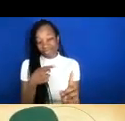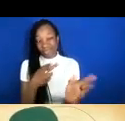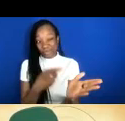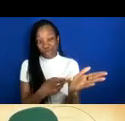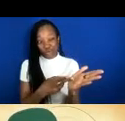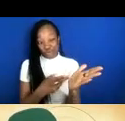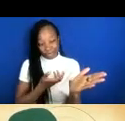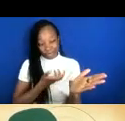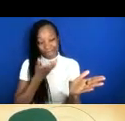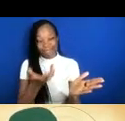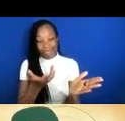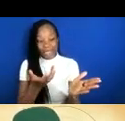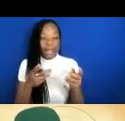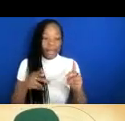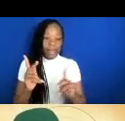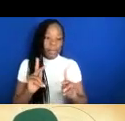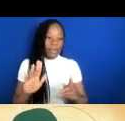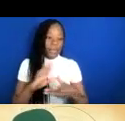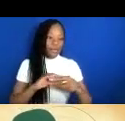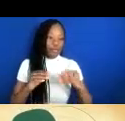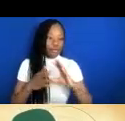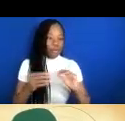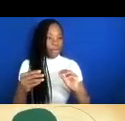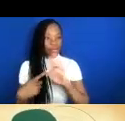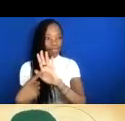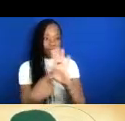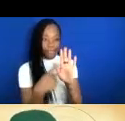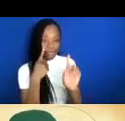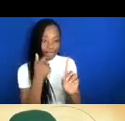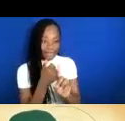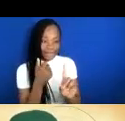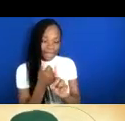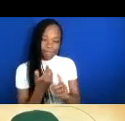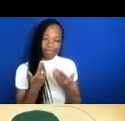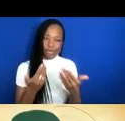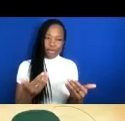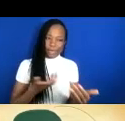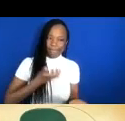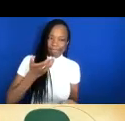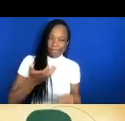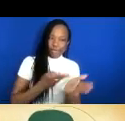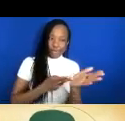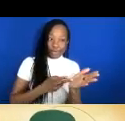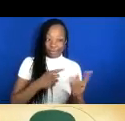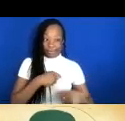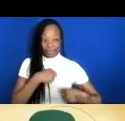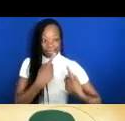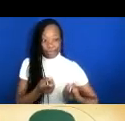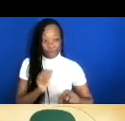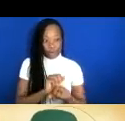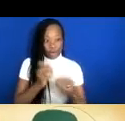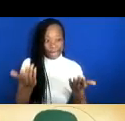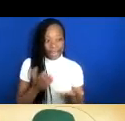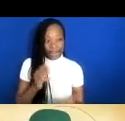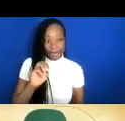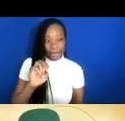people's stories speak for themselves and to tell that truth. Since I've been here at Media Justice, I've learned a lot from